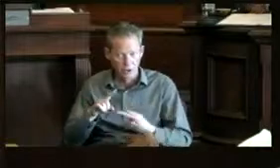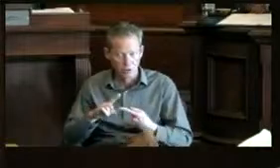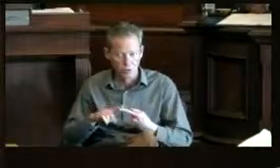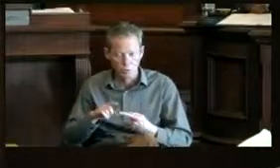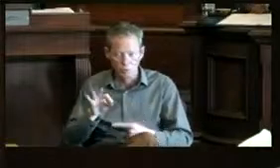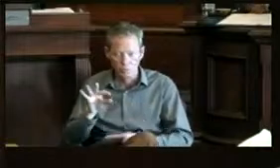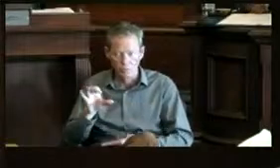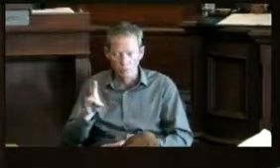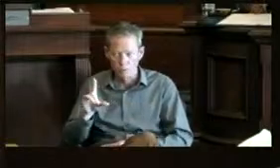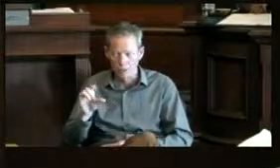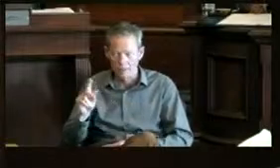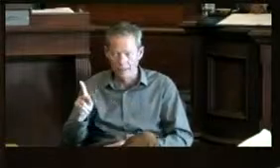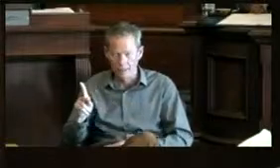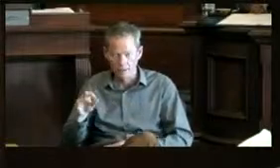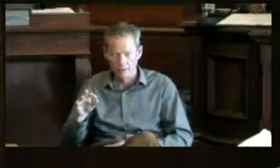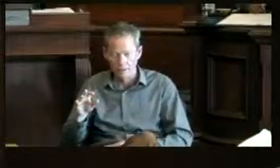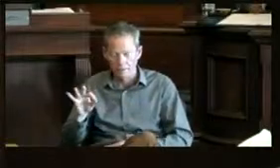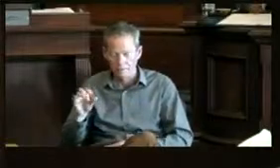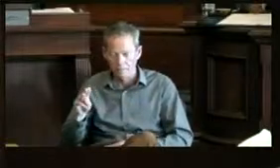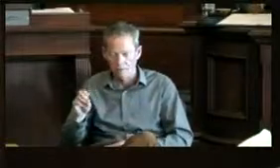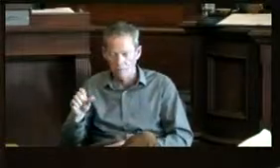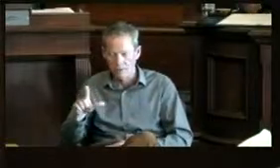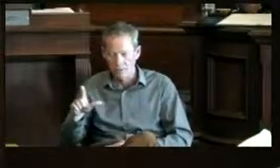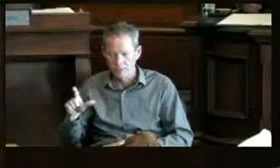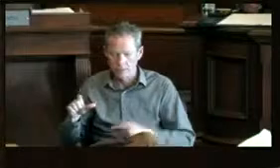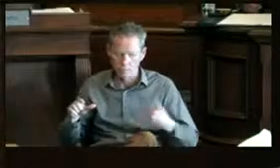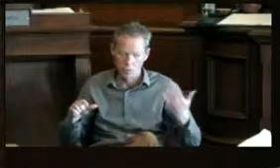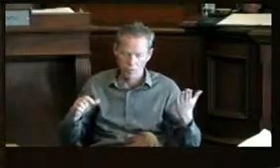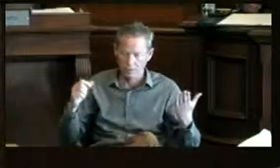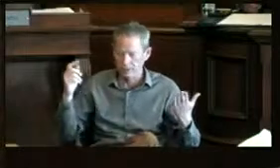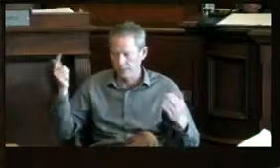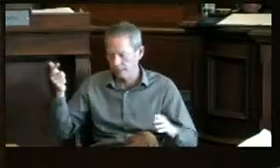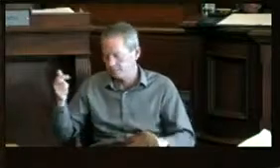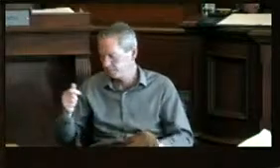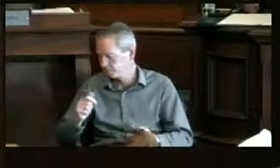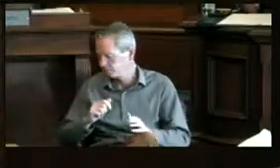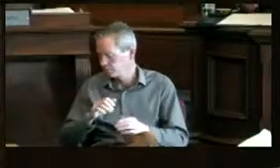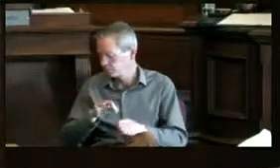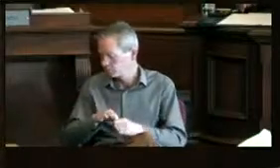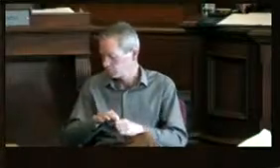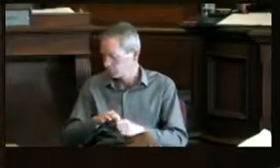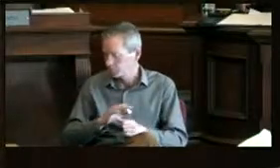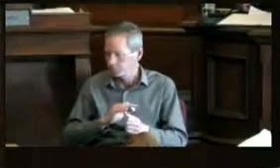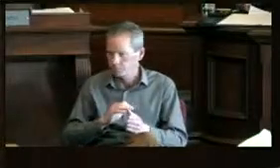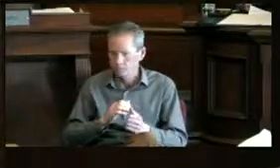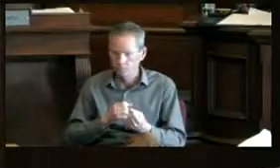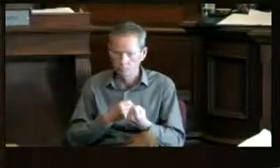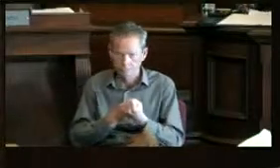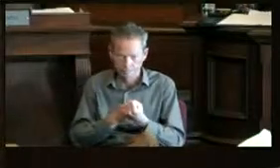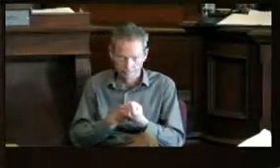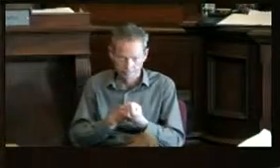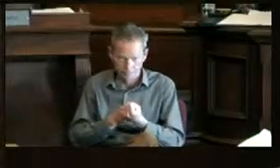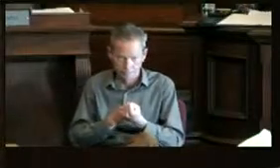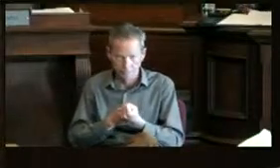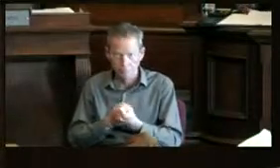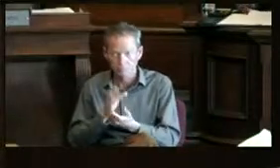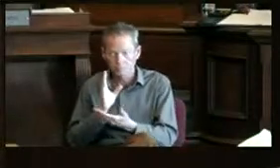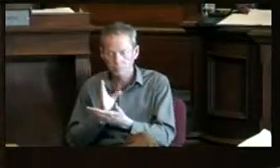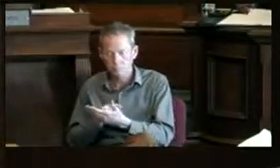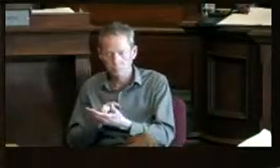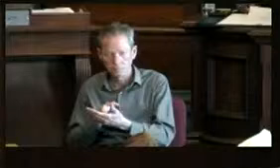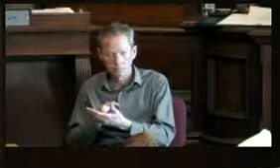Farms, LLC? Move it. Second. Moved and seconded, and now we vote. All in favor, please say aye. Aye.